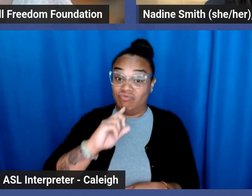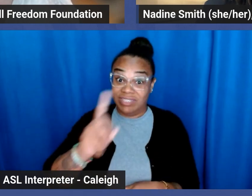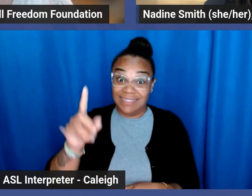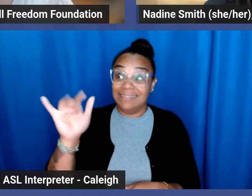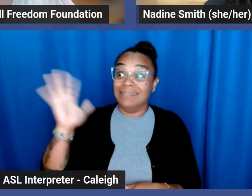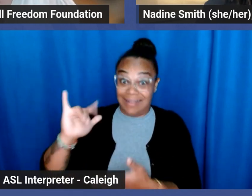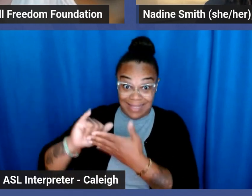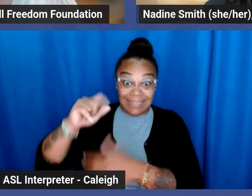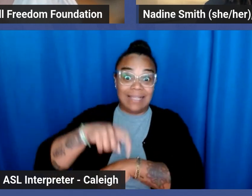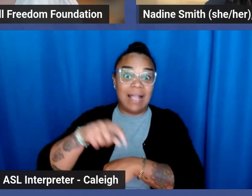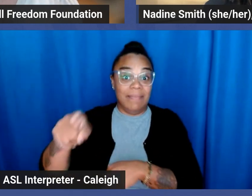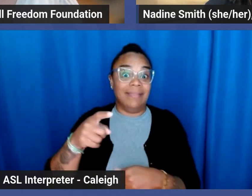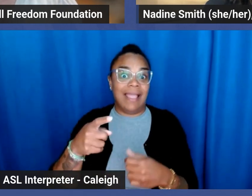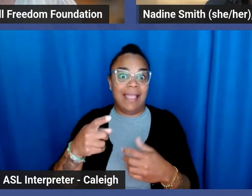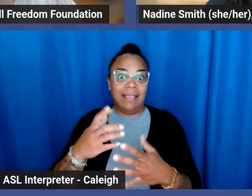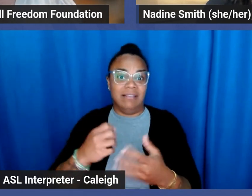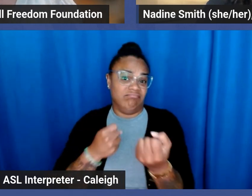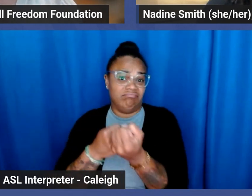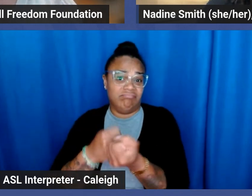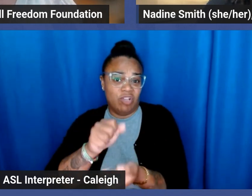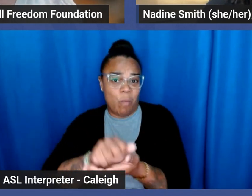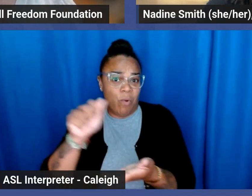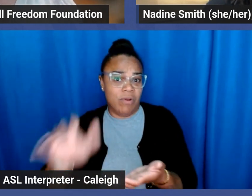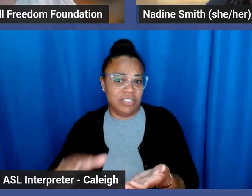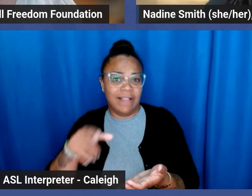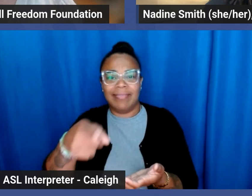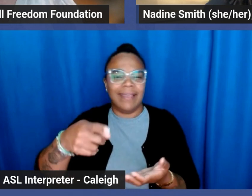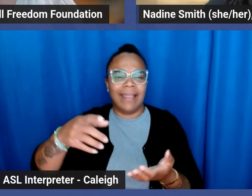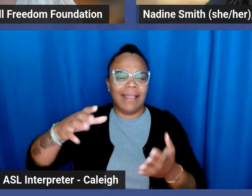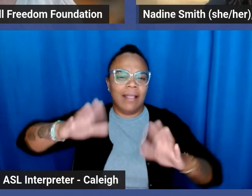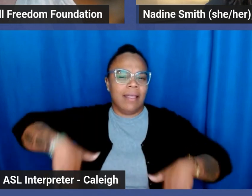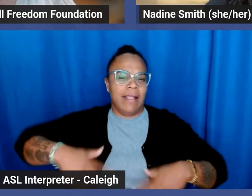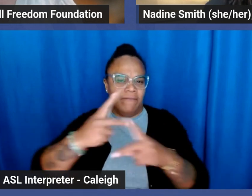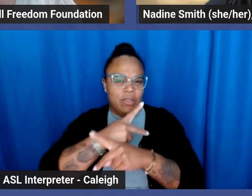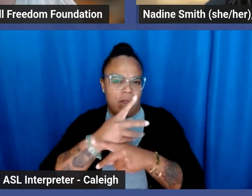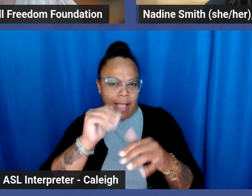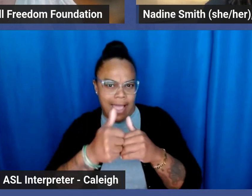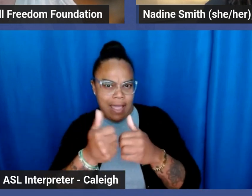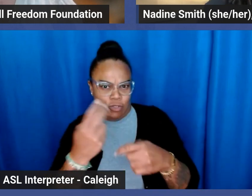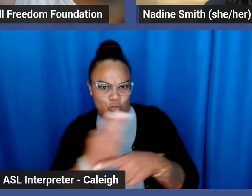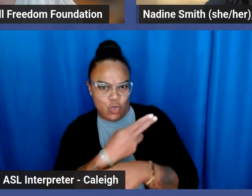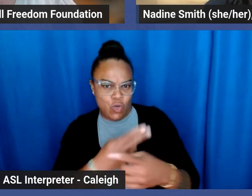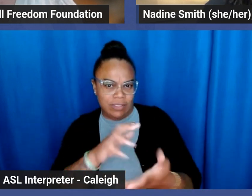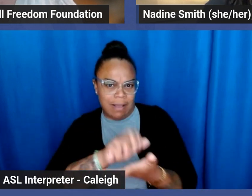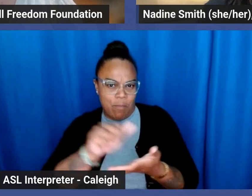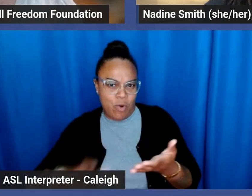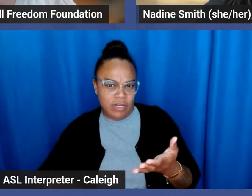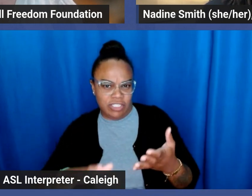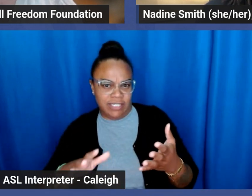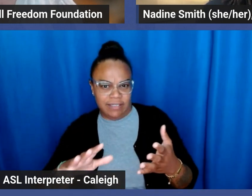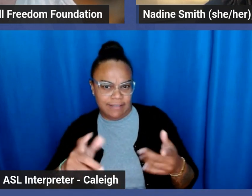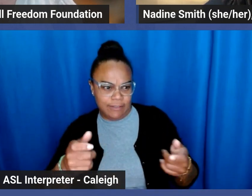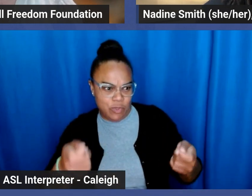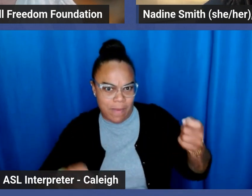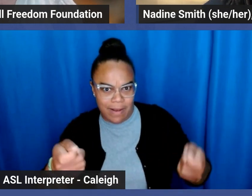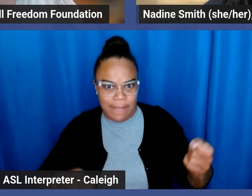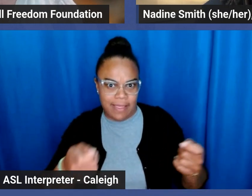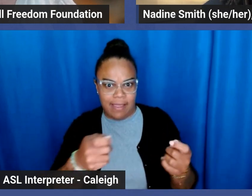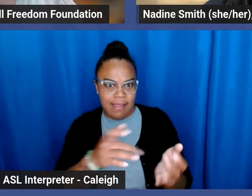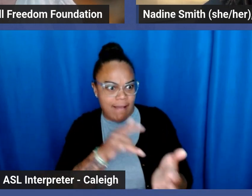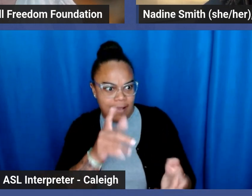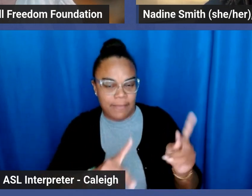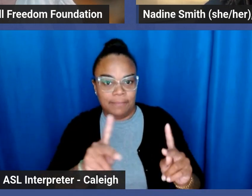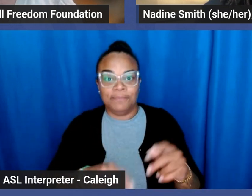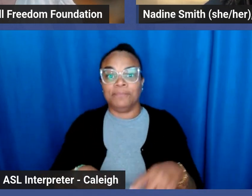building tool. Their big issue was that the courts were desegregating schools, and